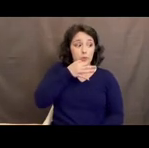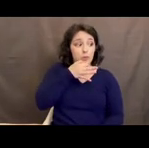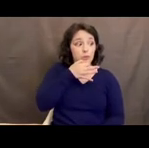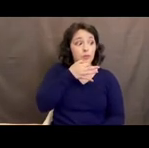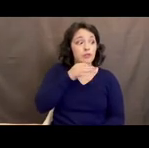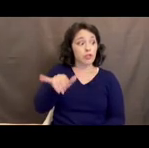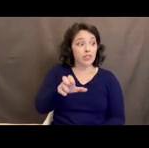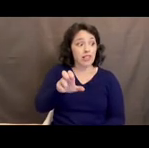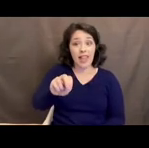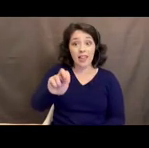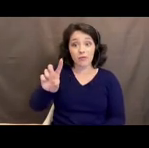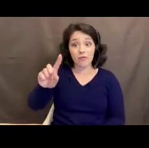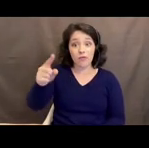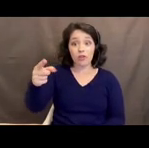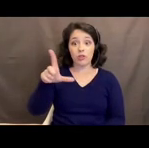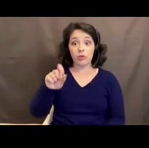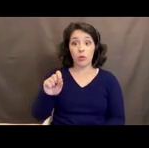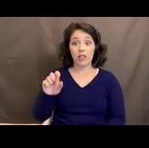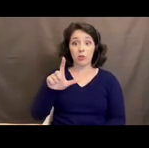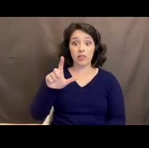46.